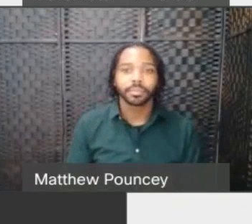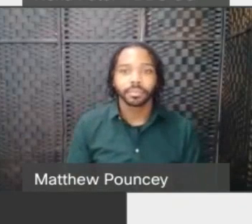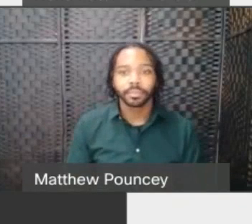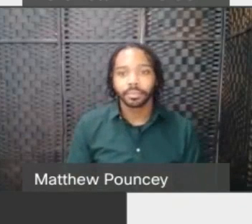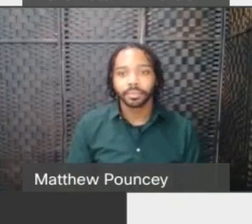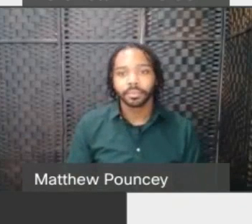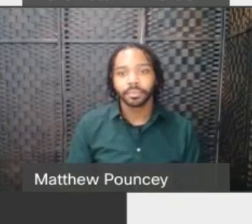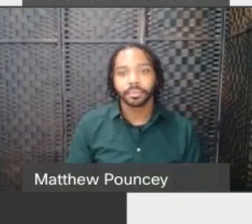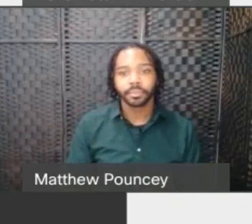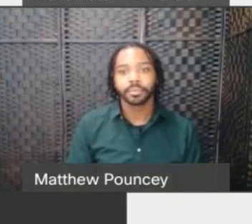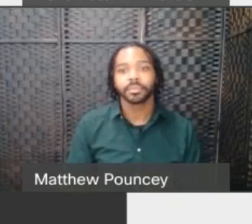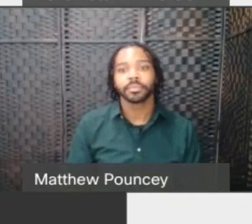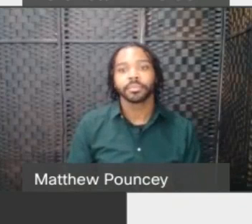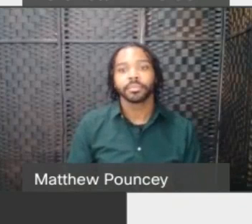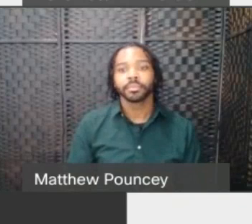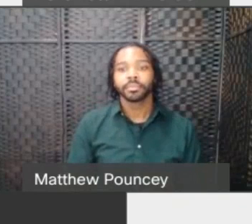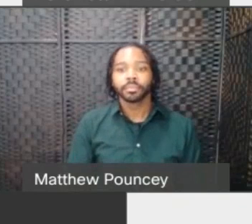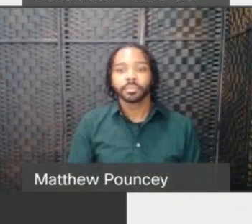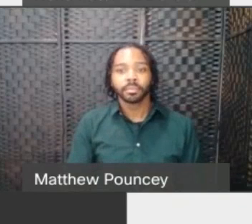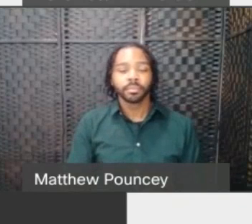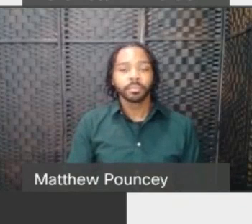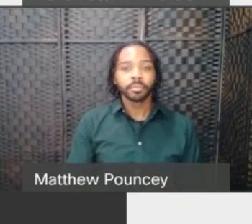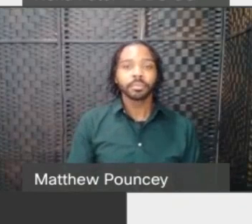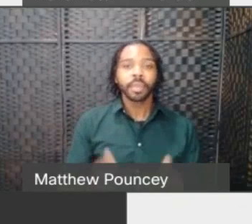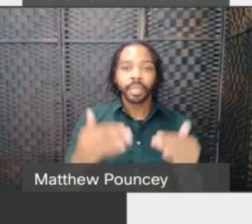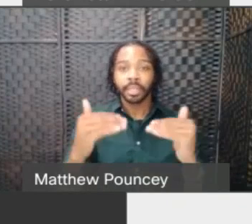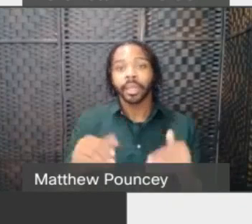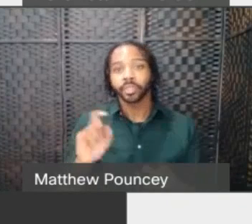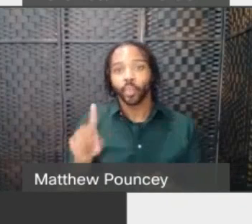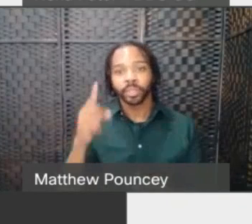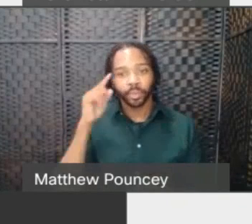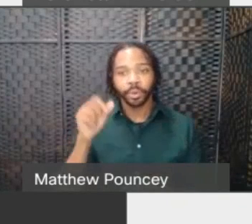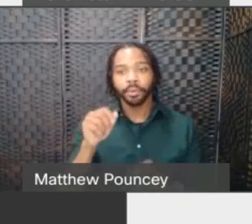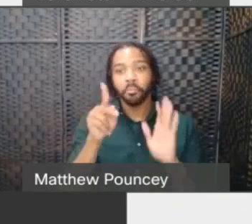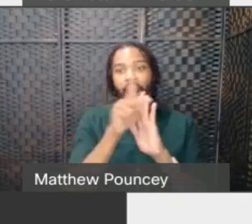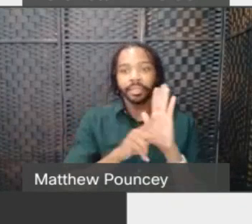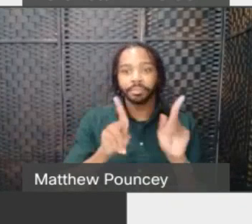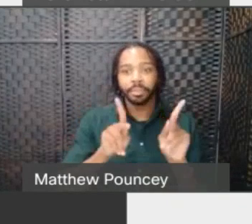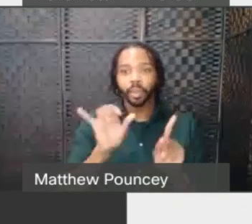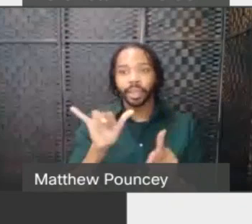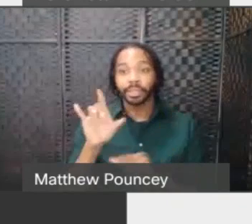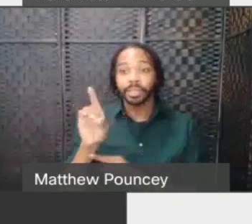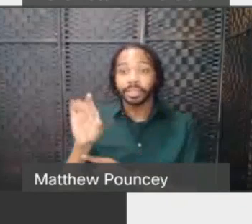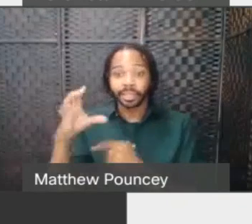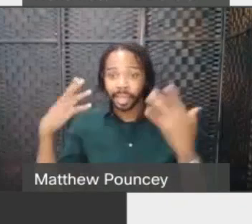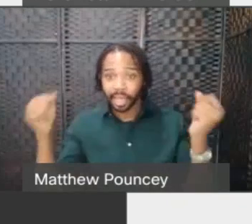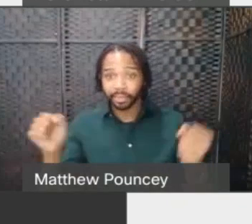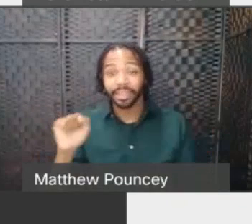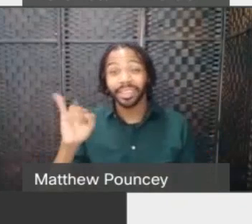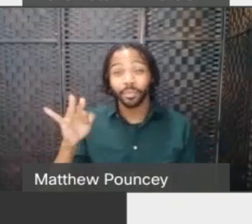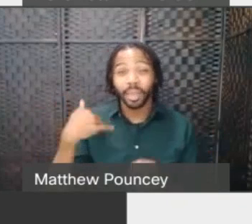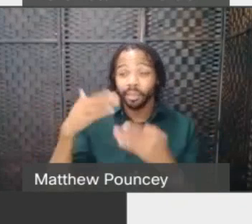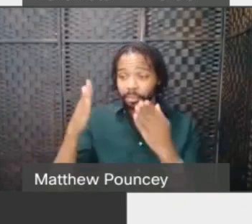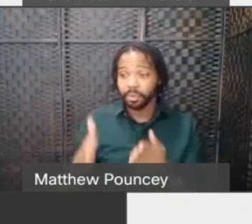The next question is for our other folks, our policy people at DC Health. If a fully